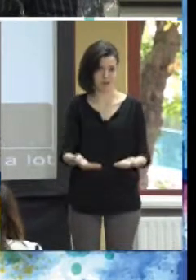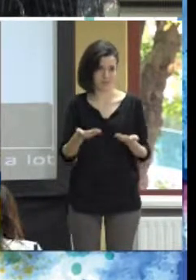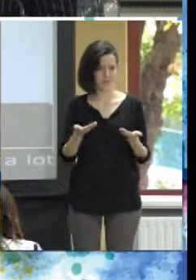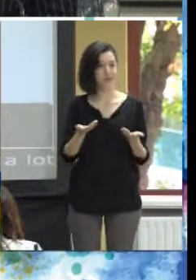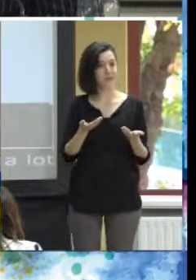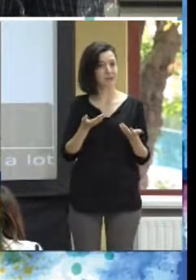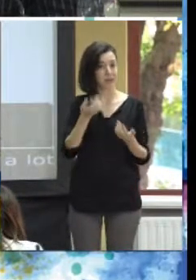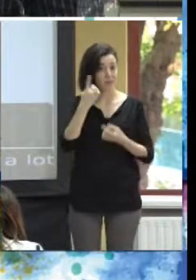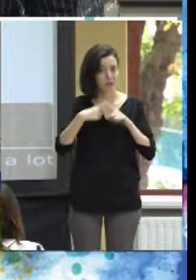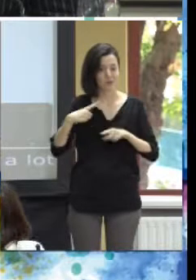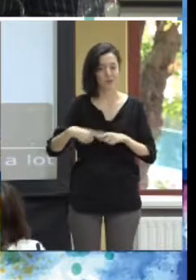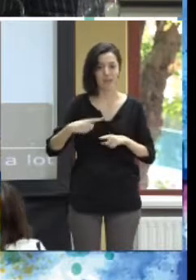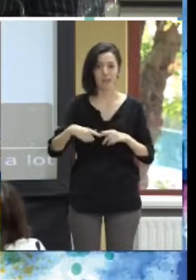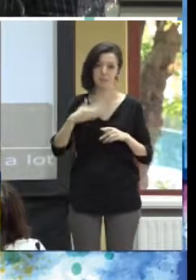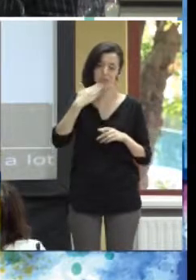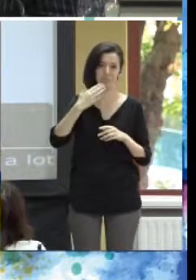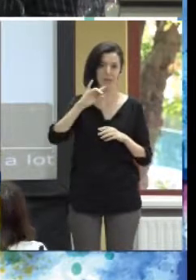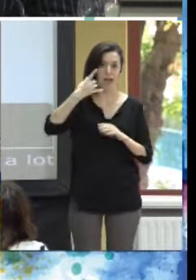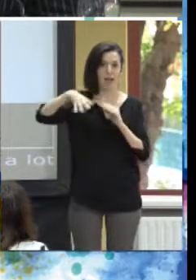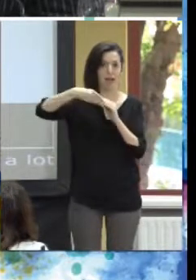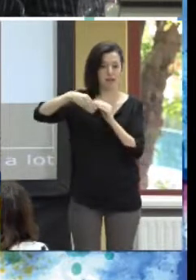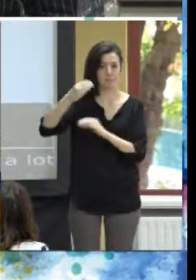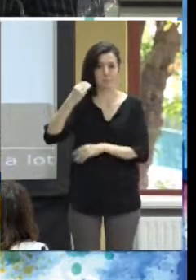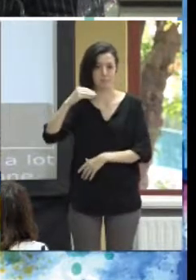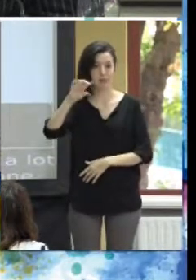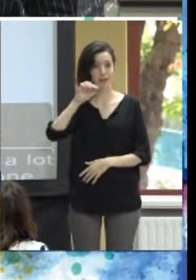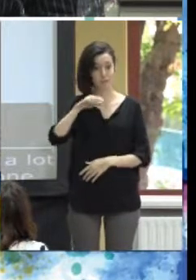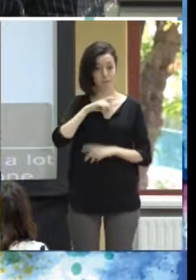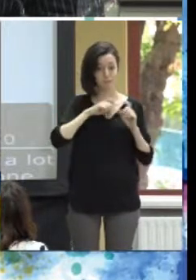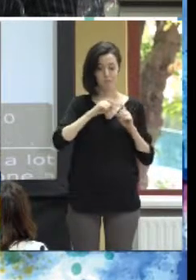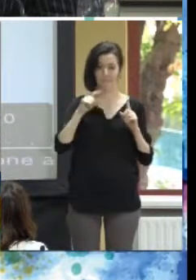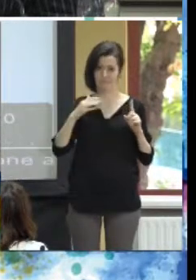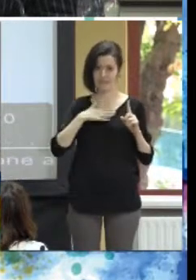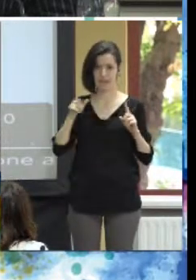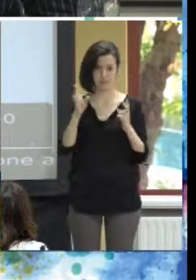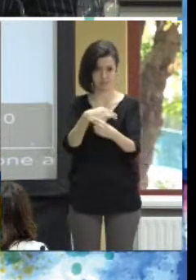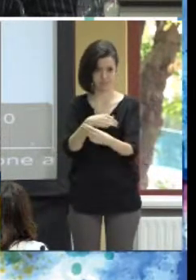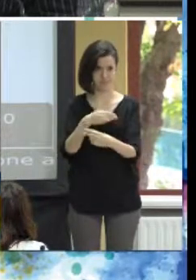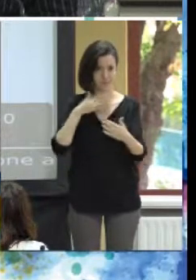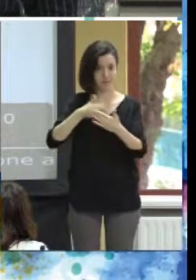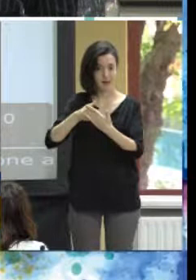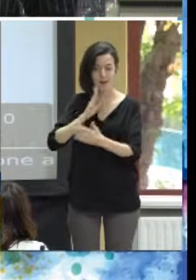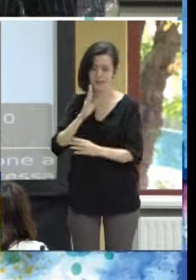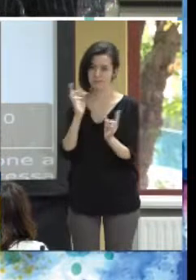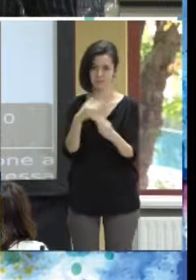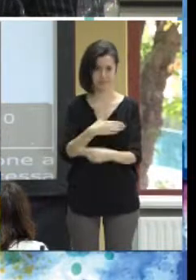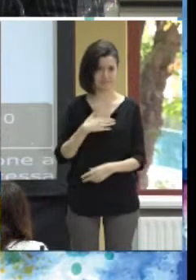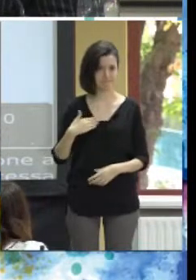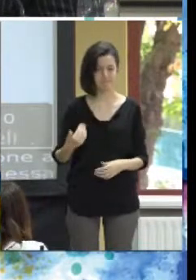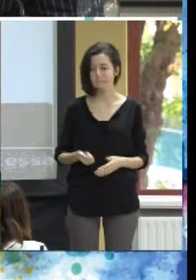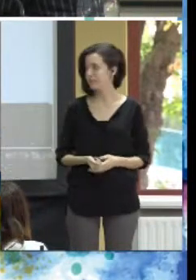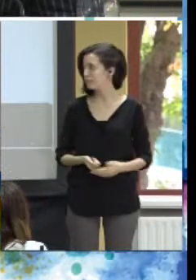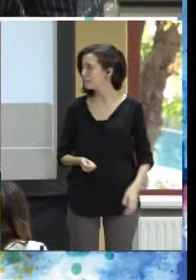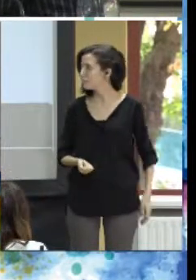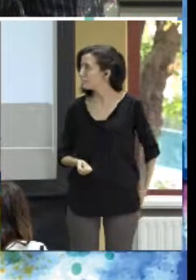various times, is necessary to be dealt and focused with the smartphone.